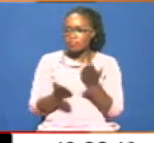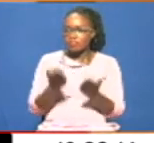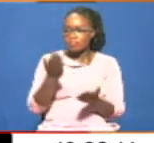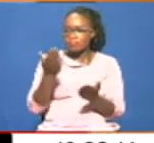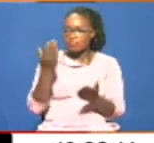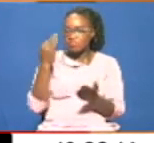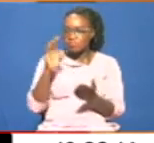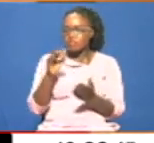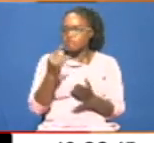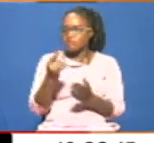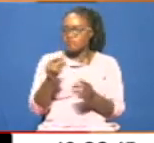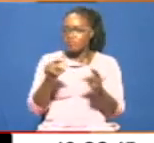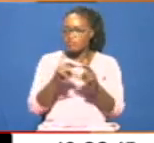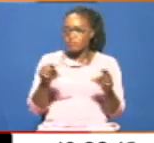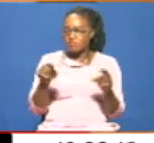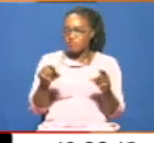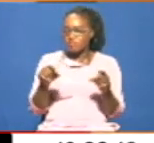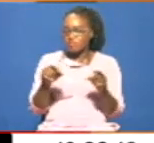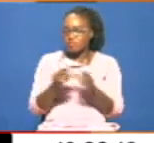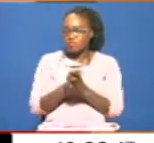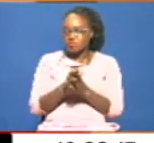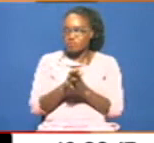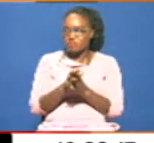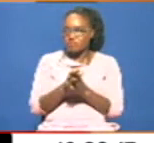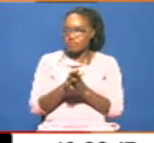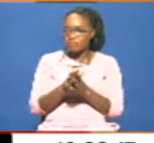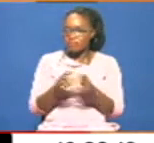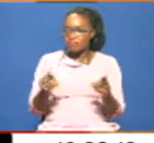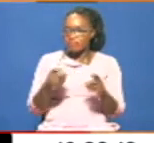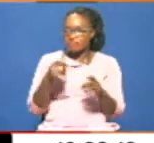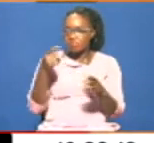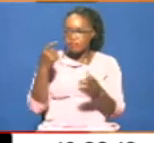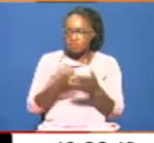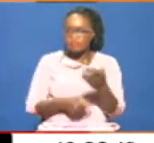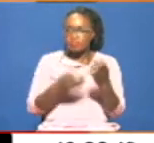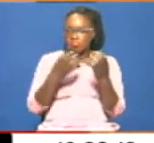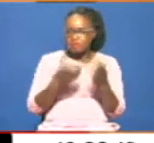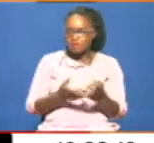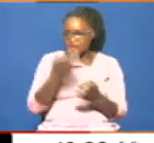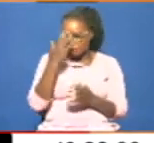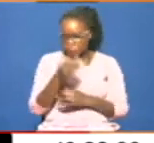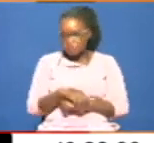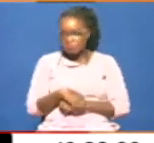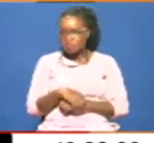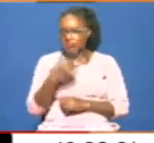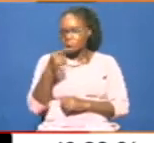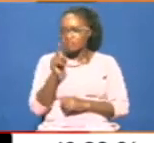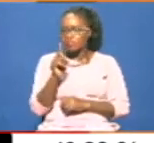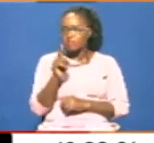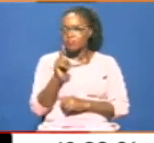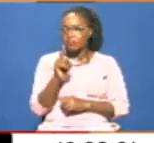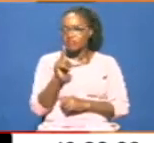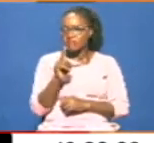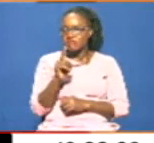the that one piece of fuel. Mm. Pellets today are taxed, a hefty tax, right? Mm-hmm. That needs to go